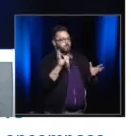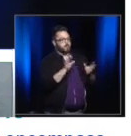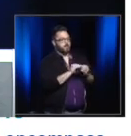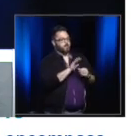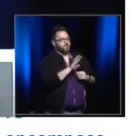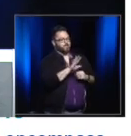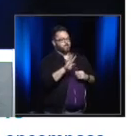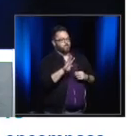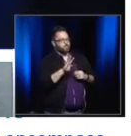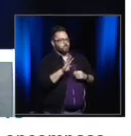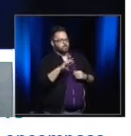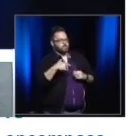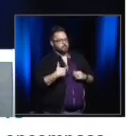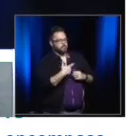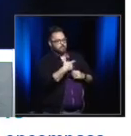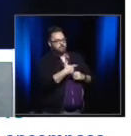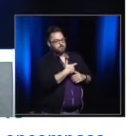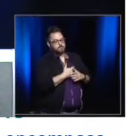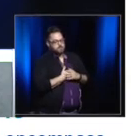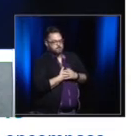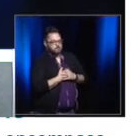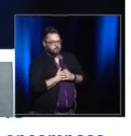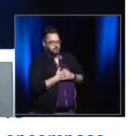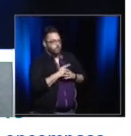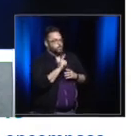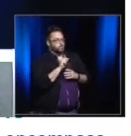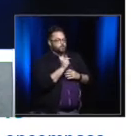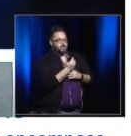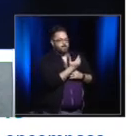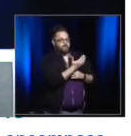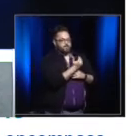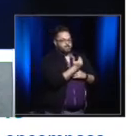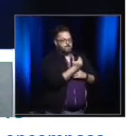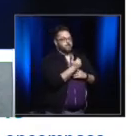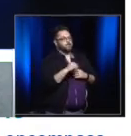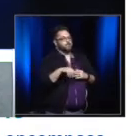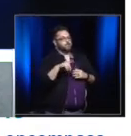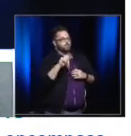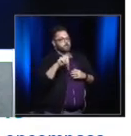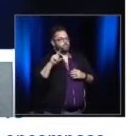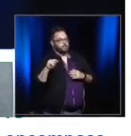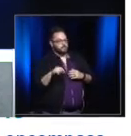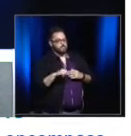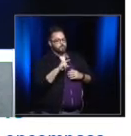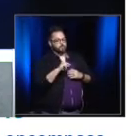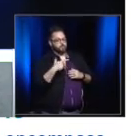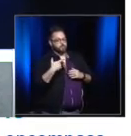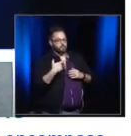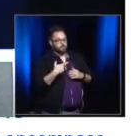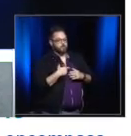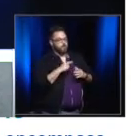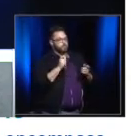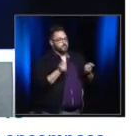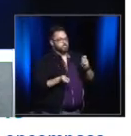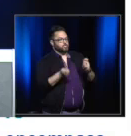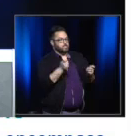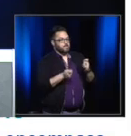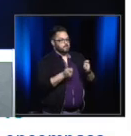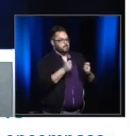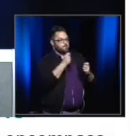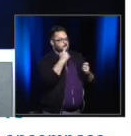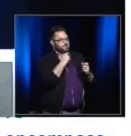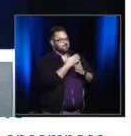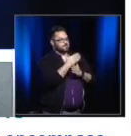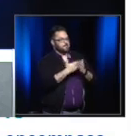dolphins. In 2015-16 and 2020 and 21, Justin Cook adjusted the estimate to account for mortality,